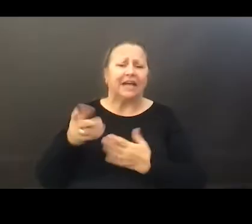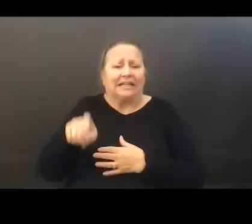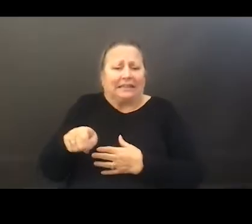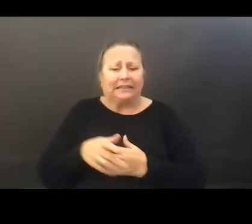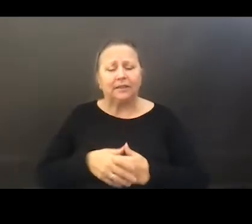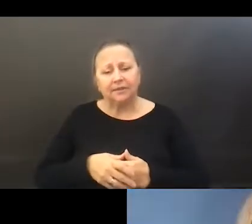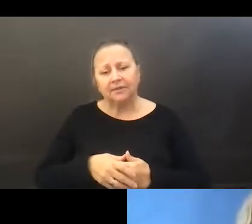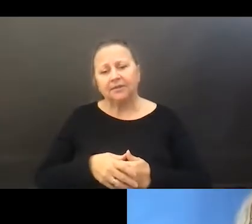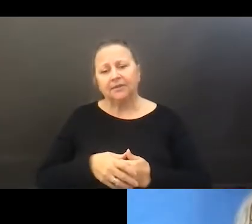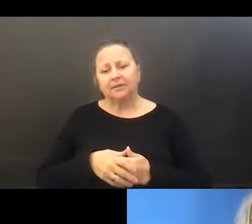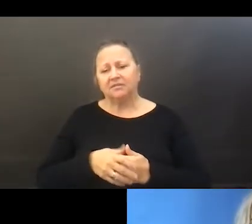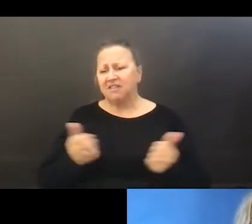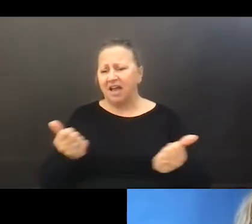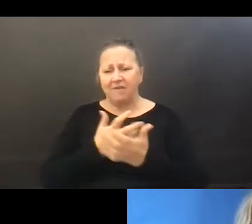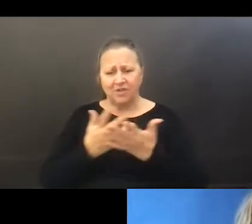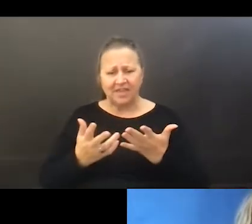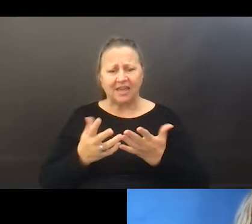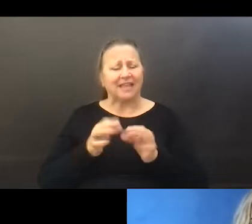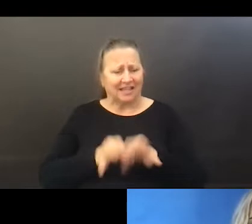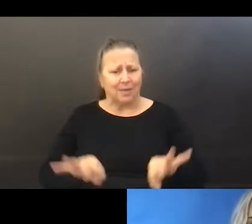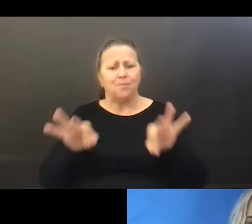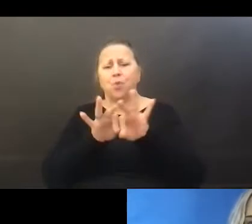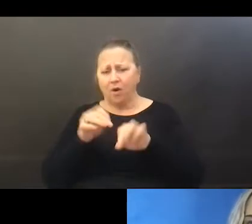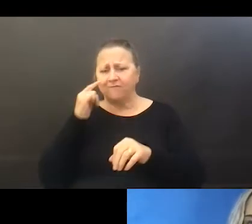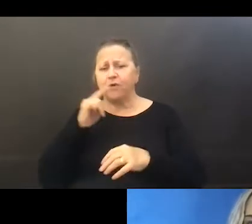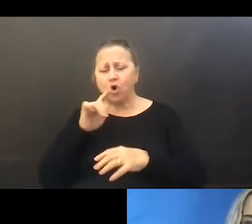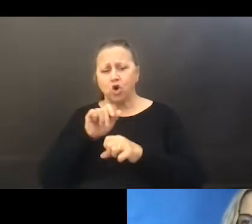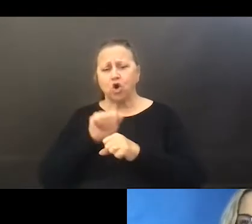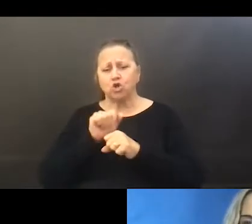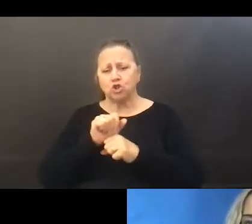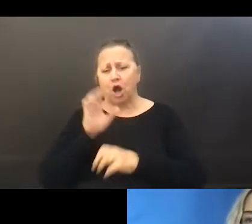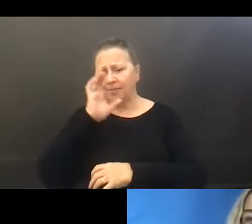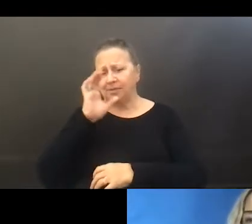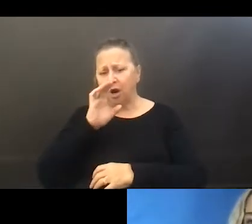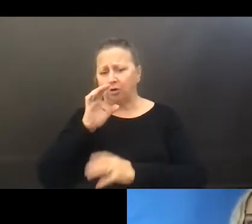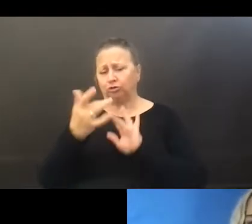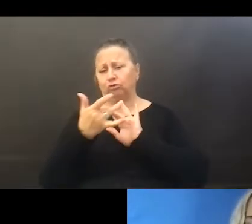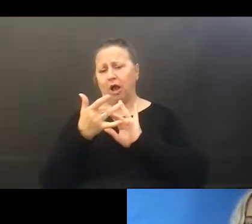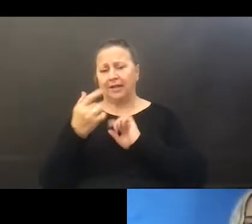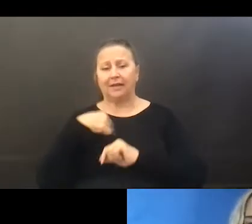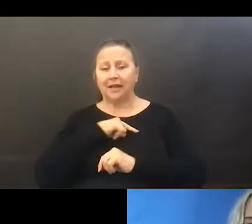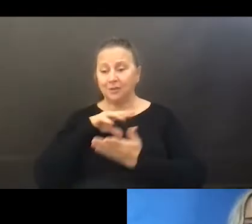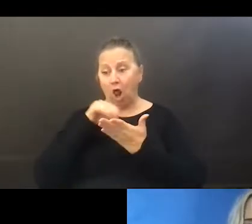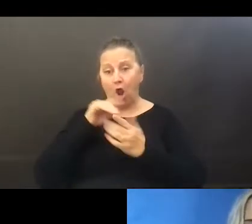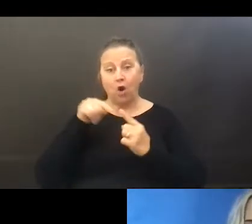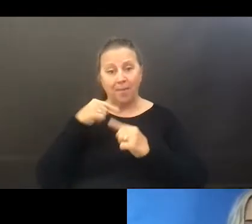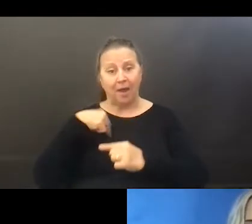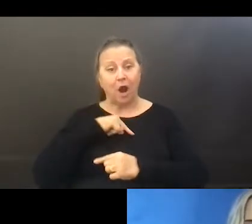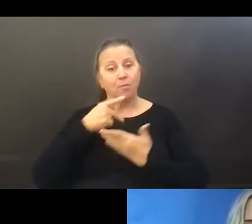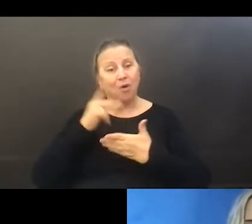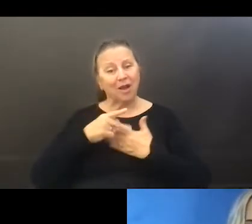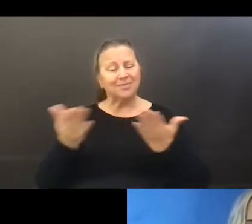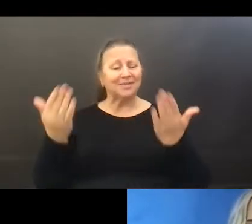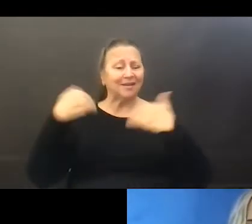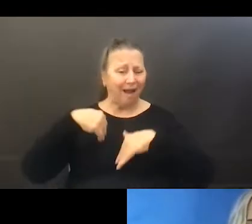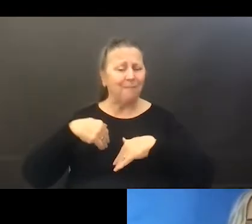all the things that are vital in your job search. So reach out to us, learn more about our programs, come visit us. We're